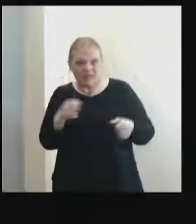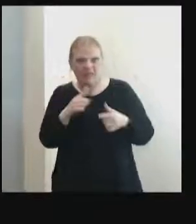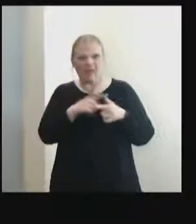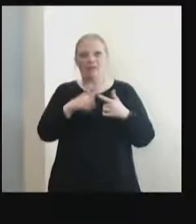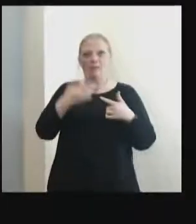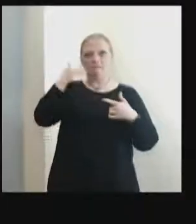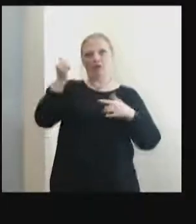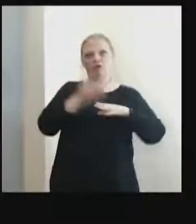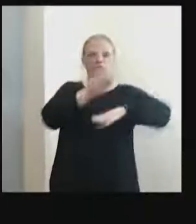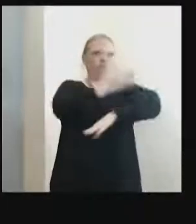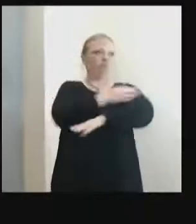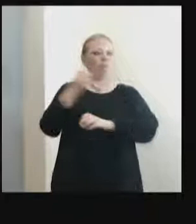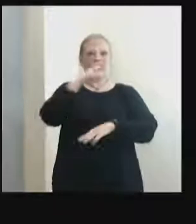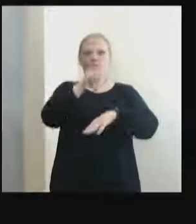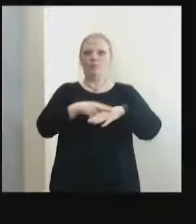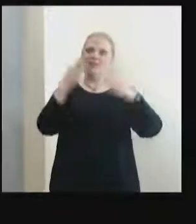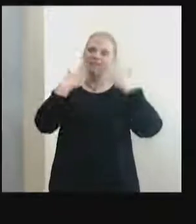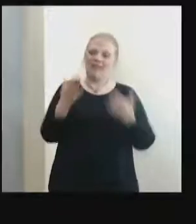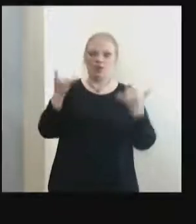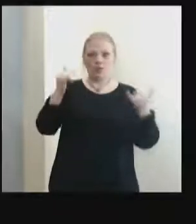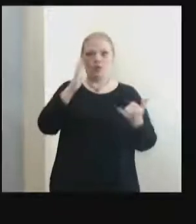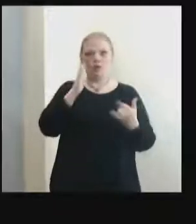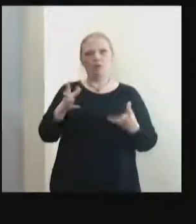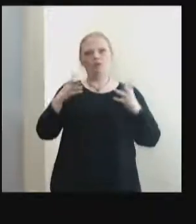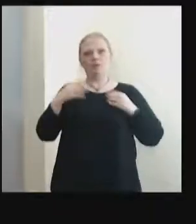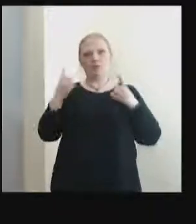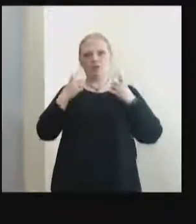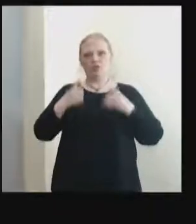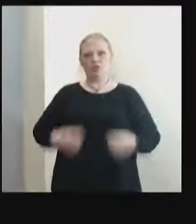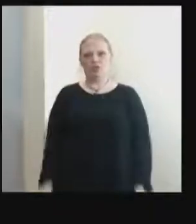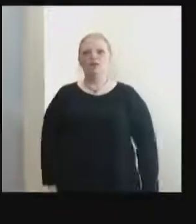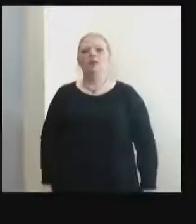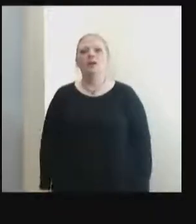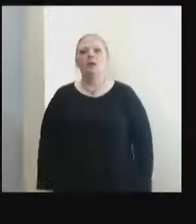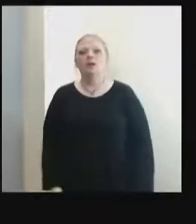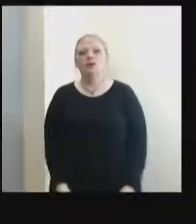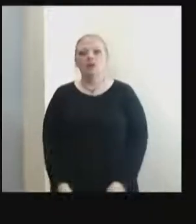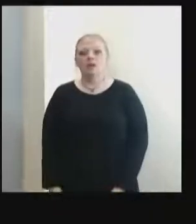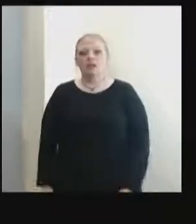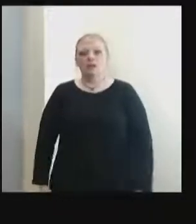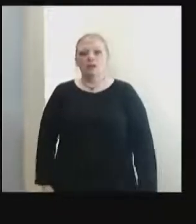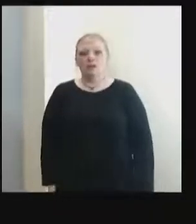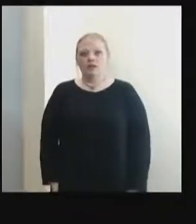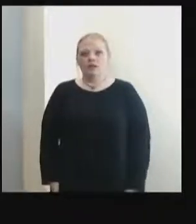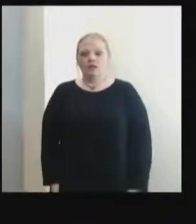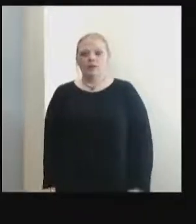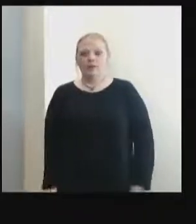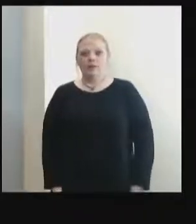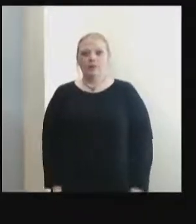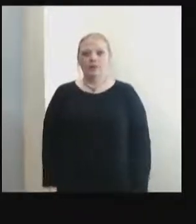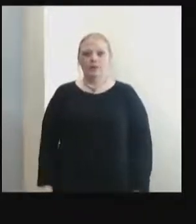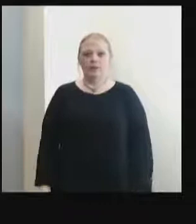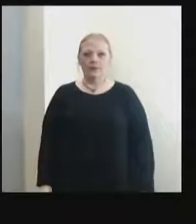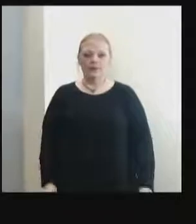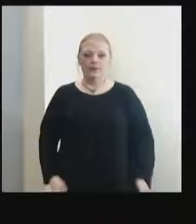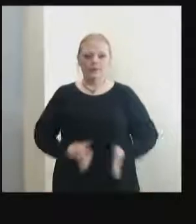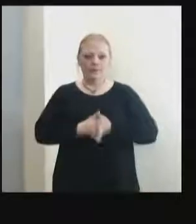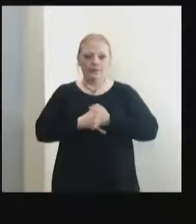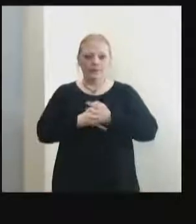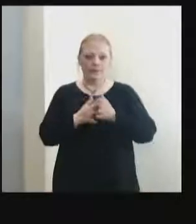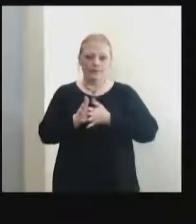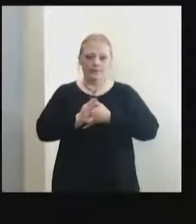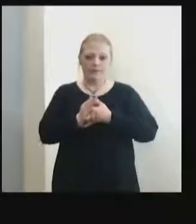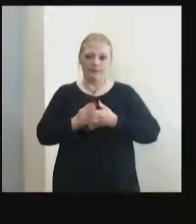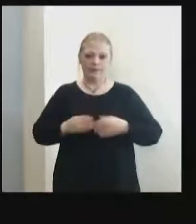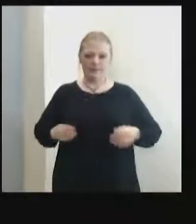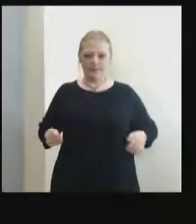normal. Thank you. And with that, I'd like to open it up to questions now. And we'll start, I think I've been bouncing around all over the place lately.